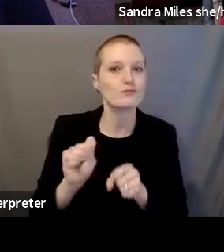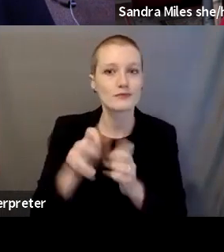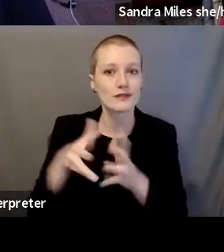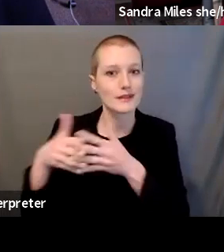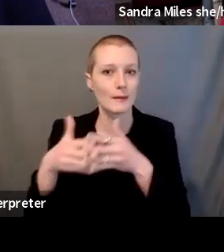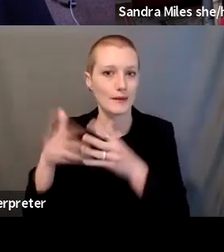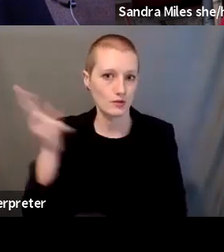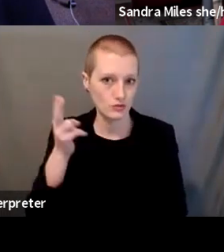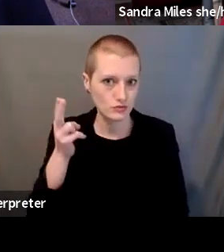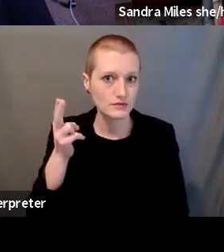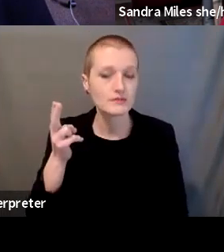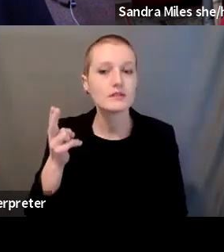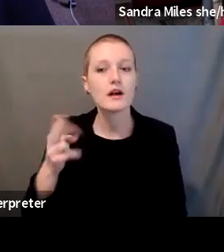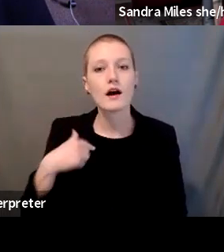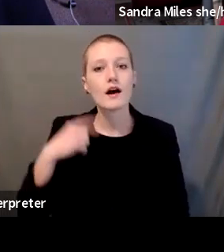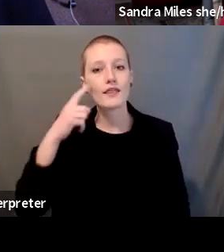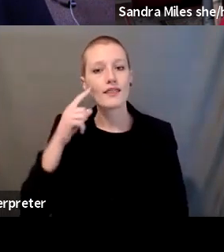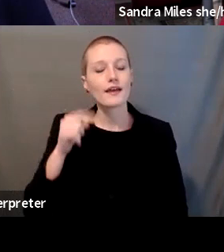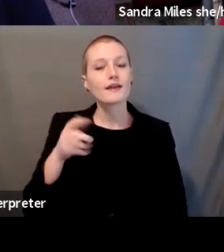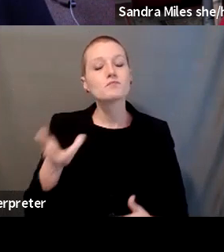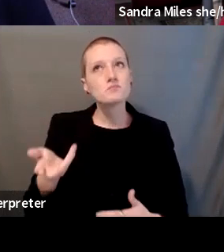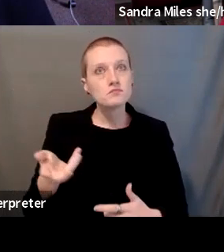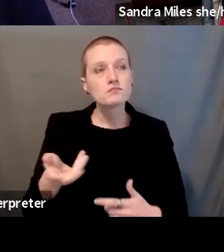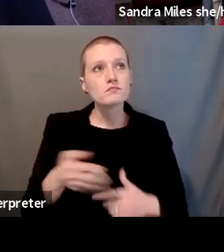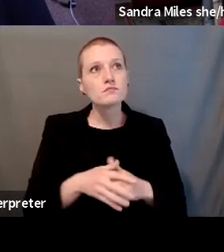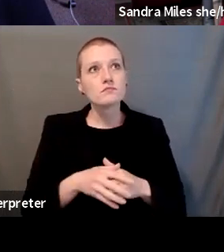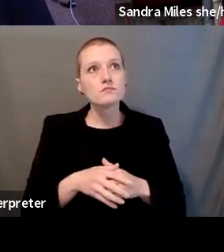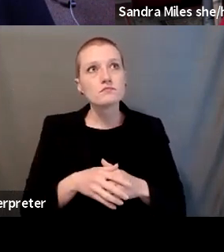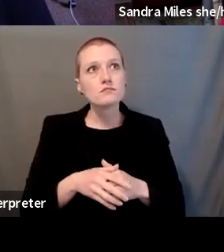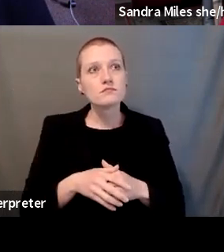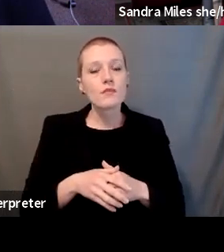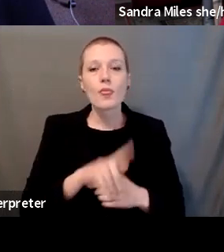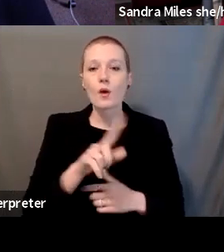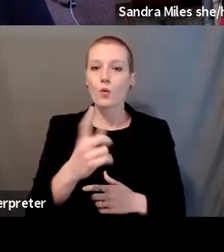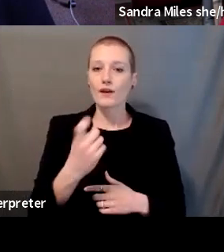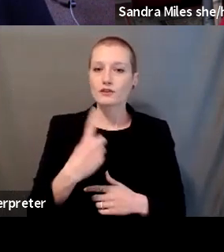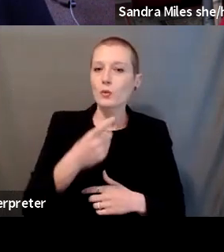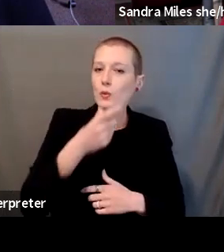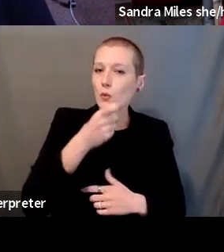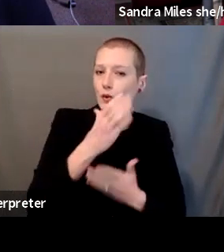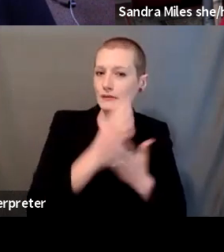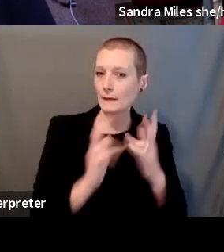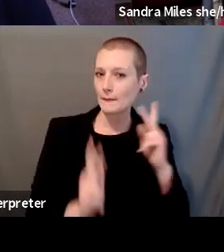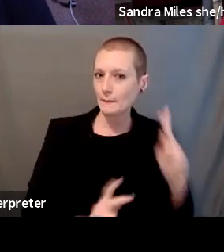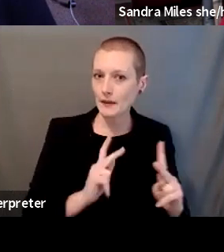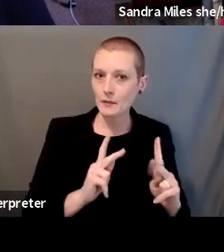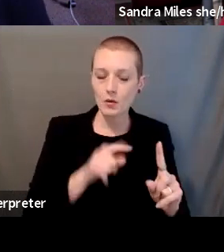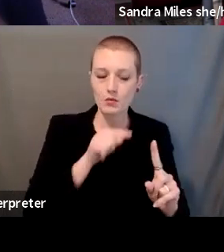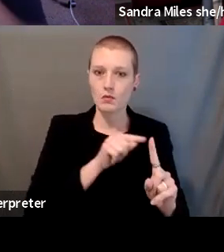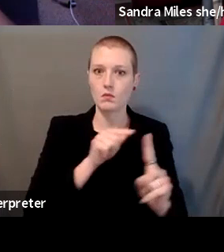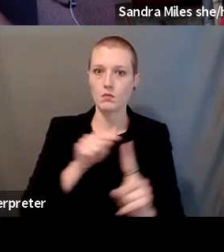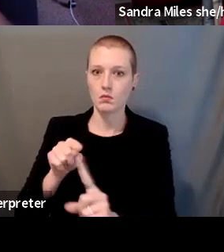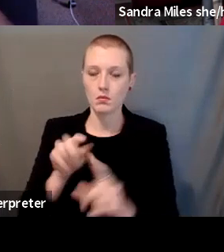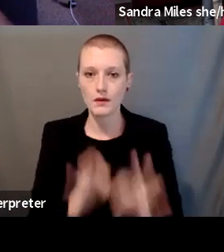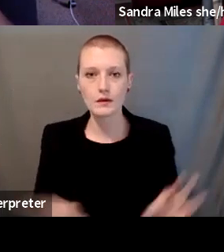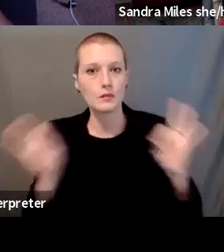of looking at this, in terms of who were some of the people that stood out, we have to look at what